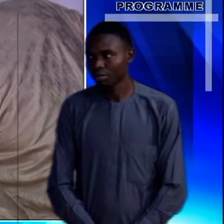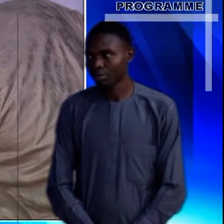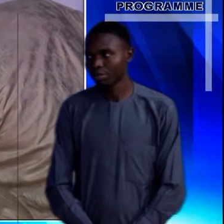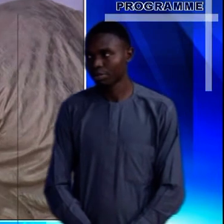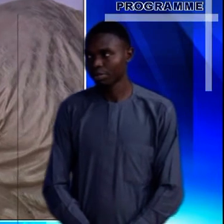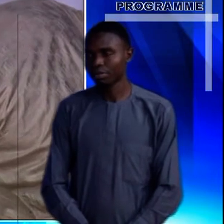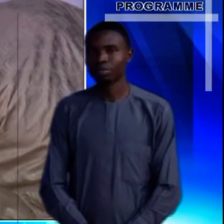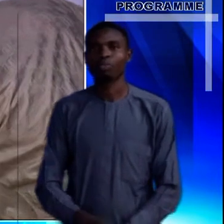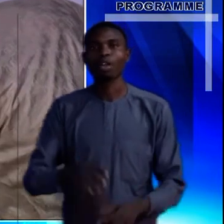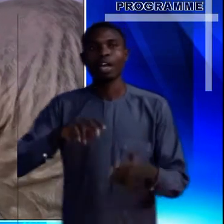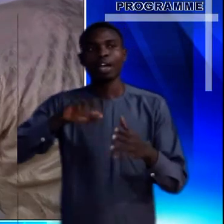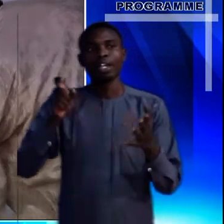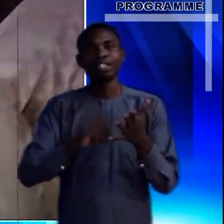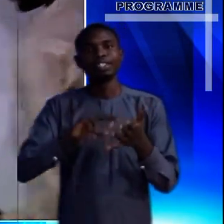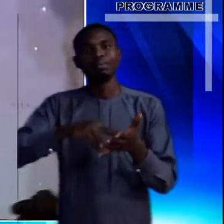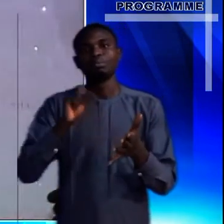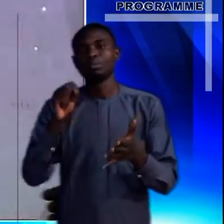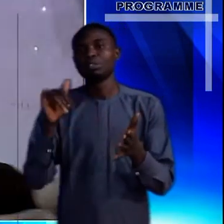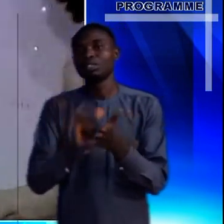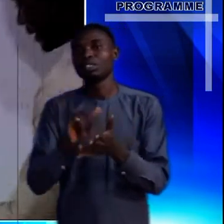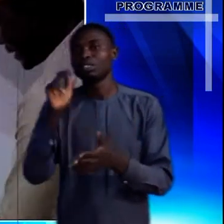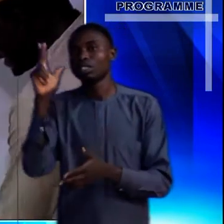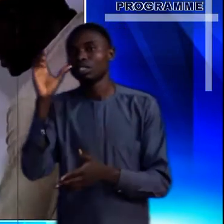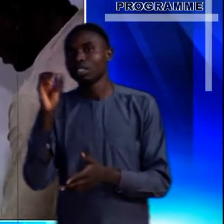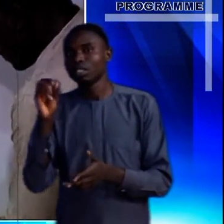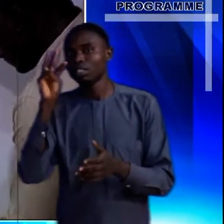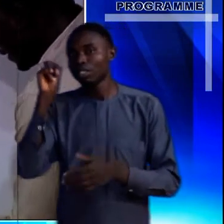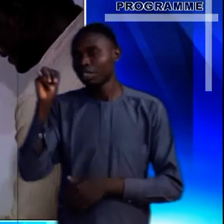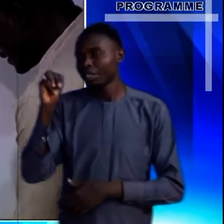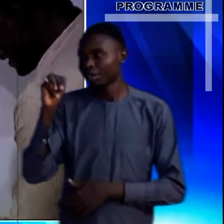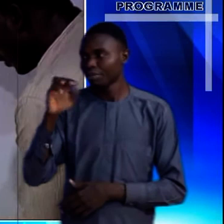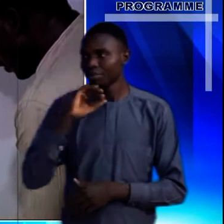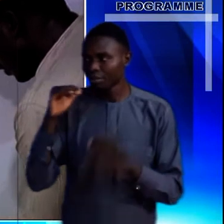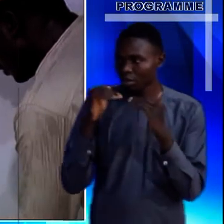30 millimeters is equals to